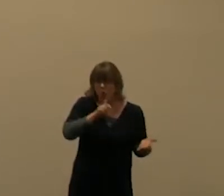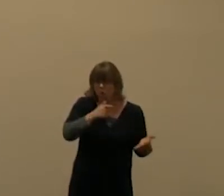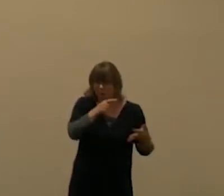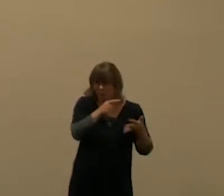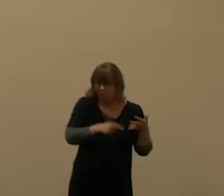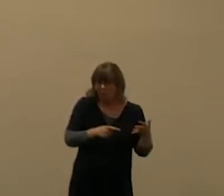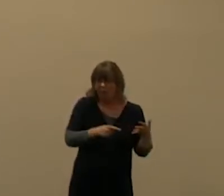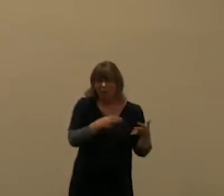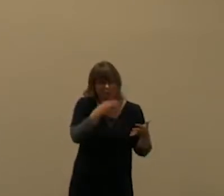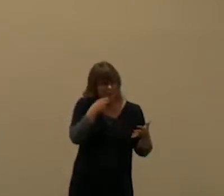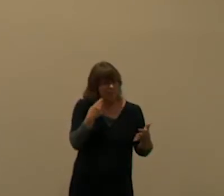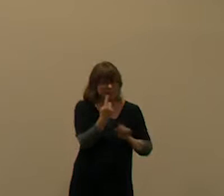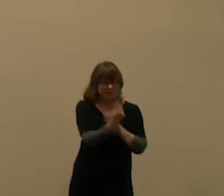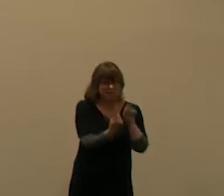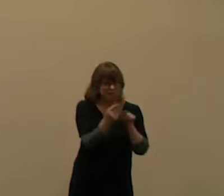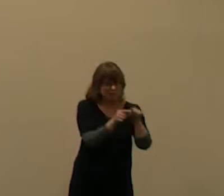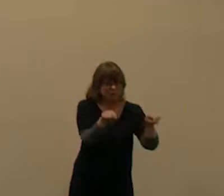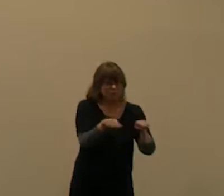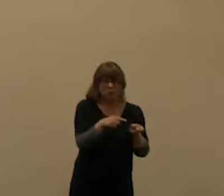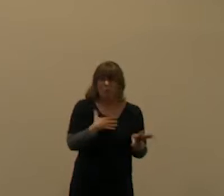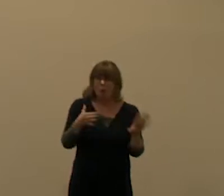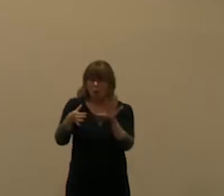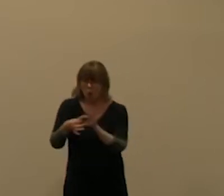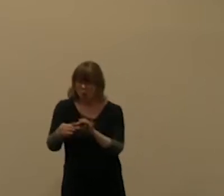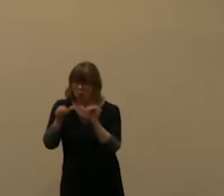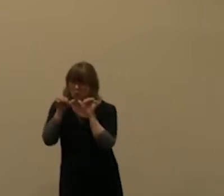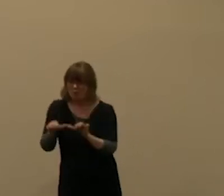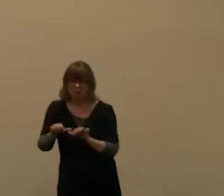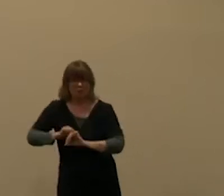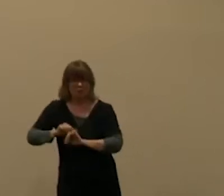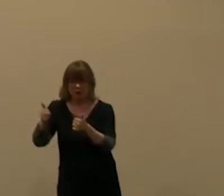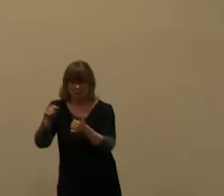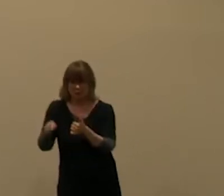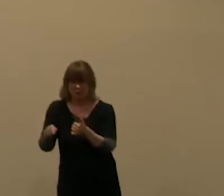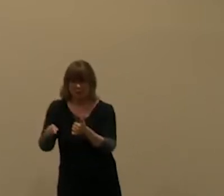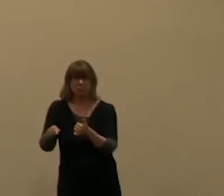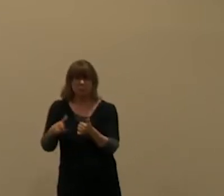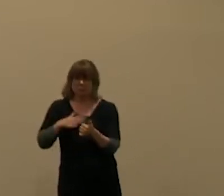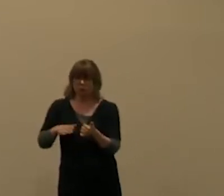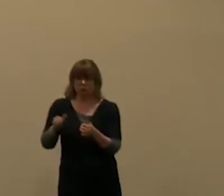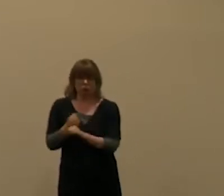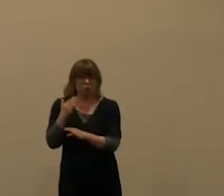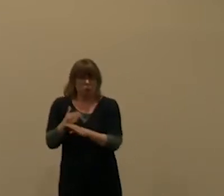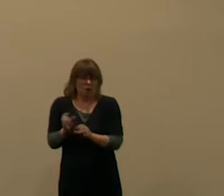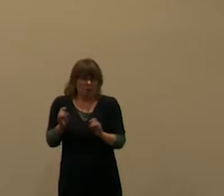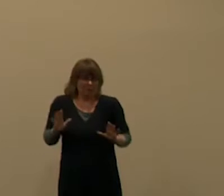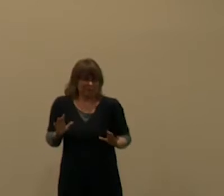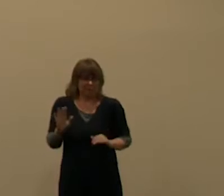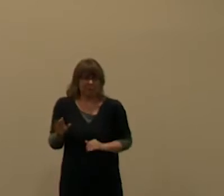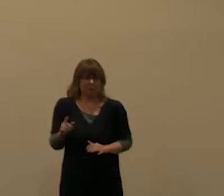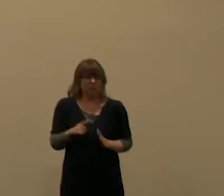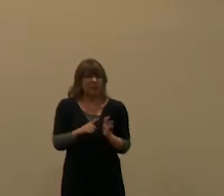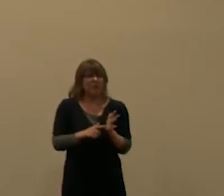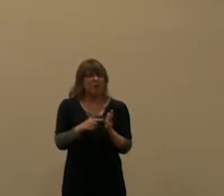and we will have nice meeting rooms. If you want to work from home, we don't care, just as long as the work gets done. Elon